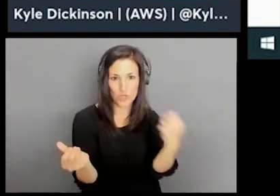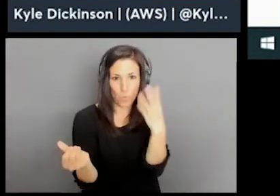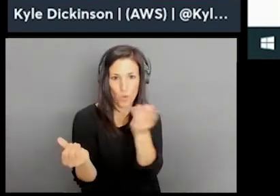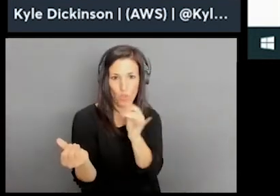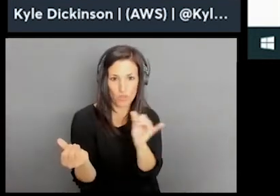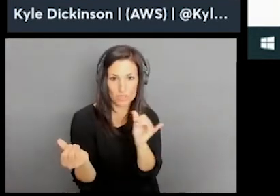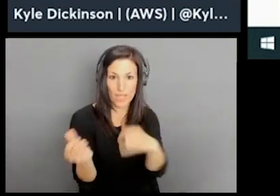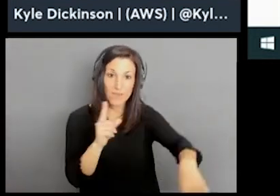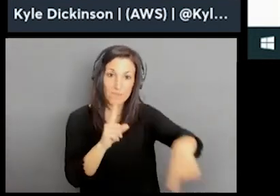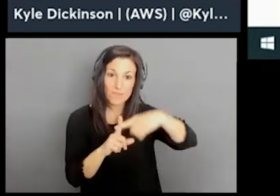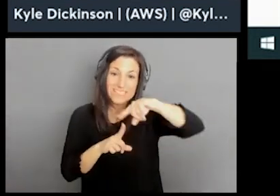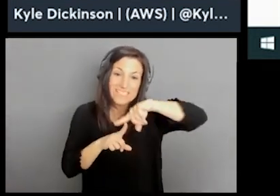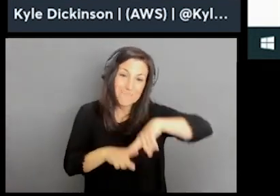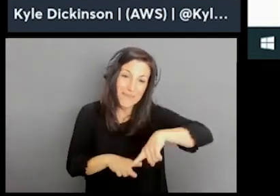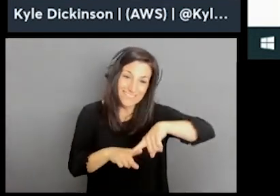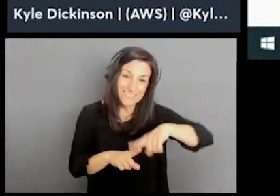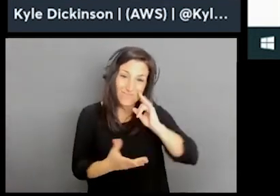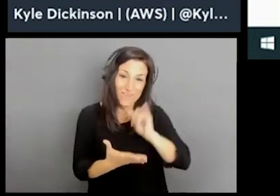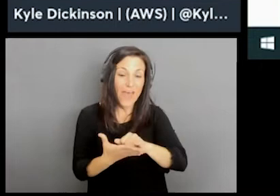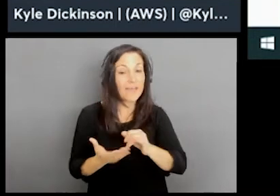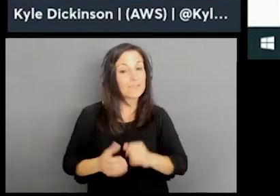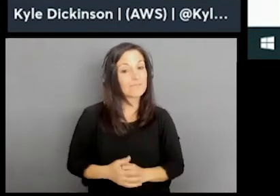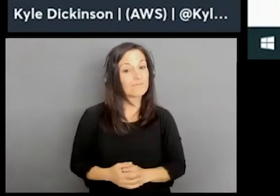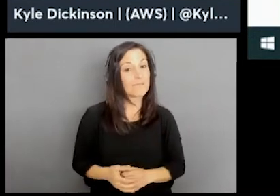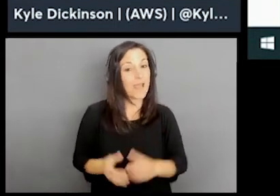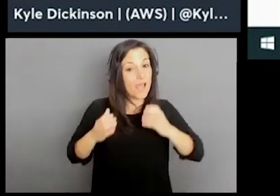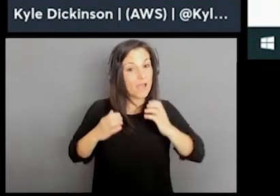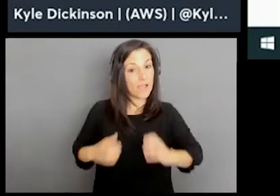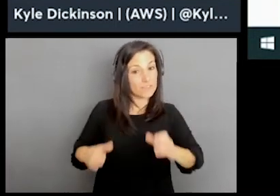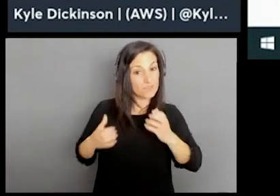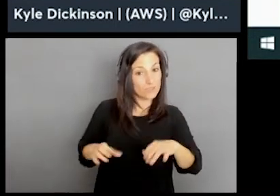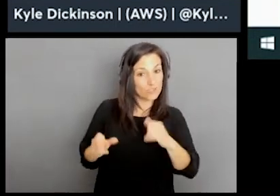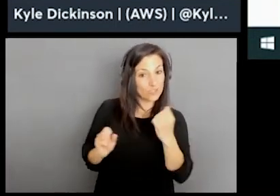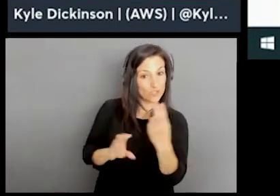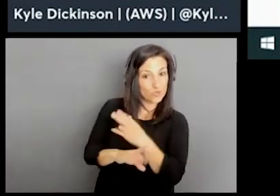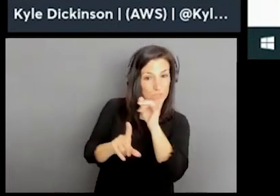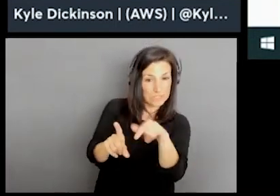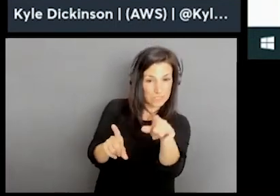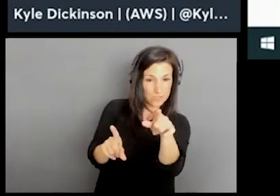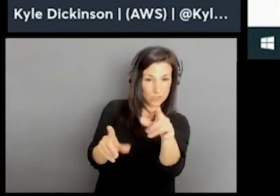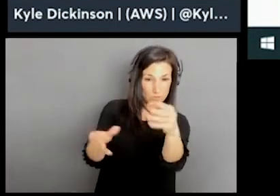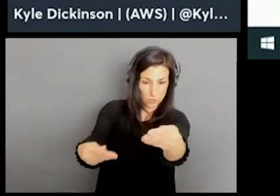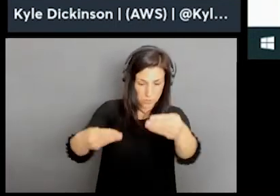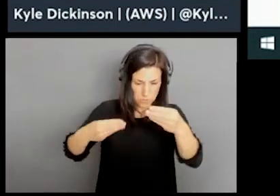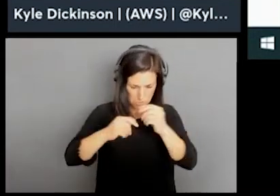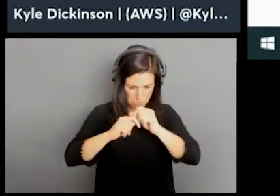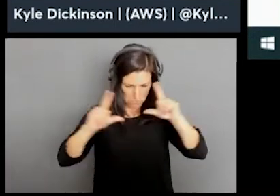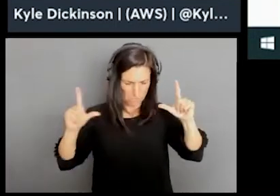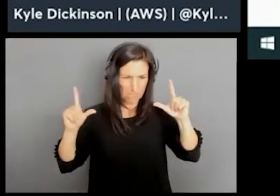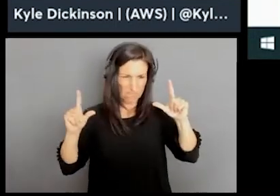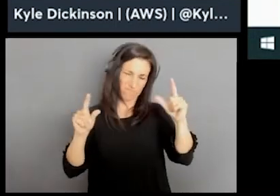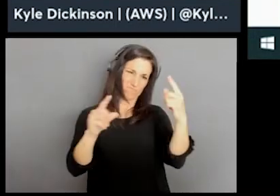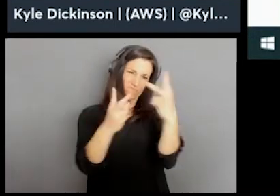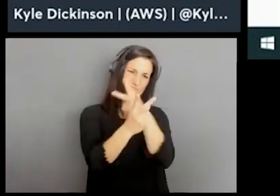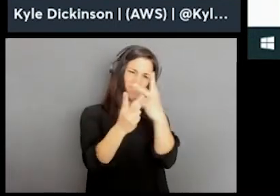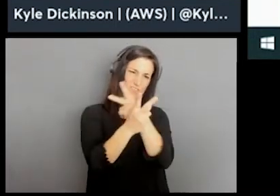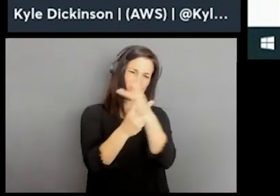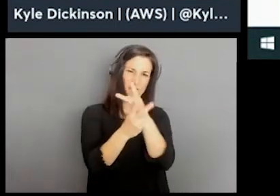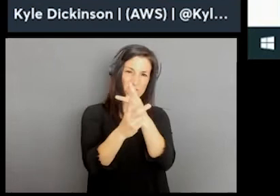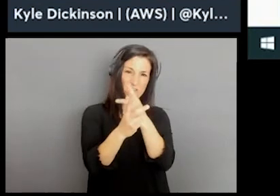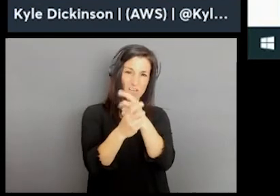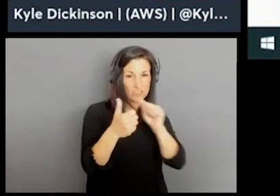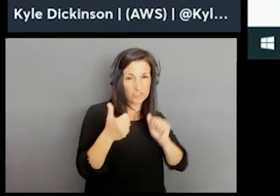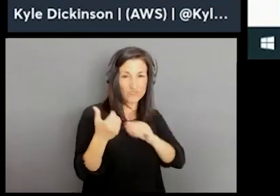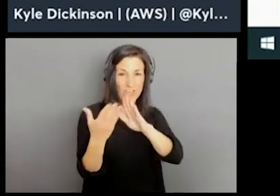what we see is customers kind of use this to, figure out kind of a strategy of where to start modernizing first. Like, should